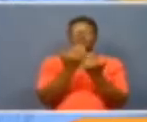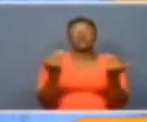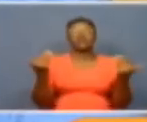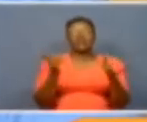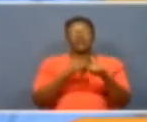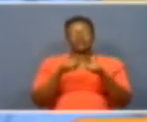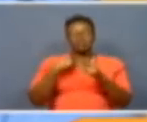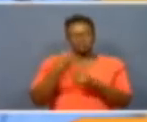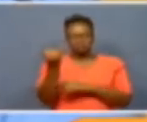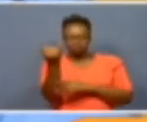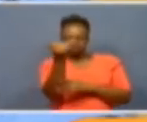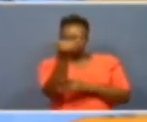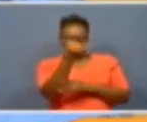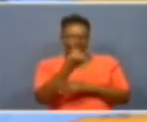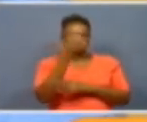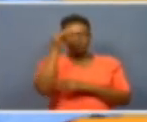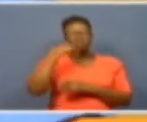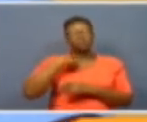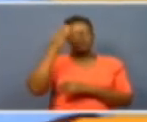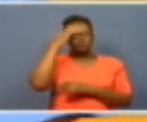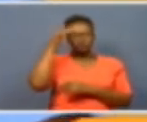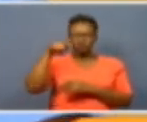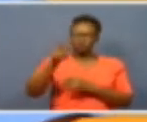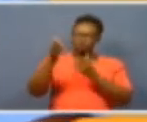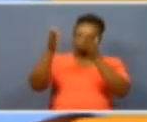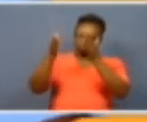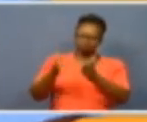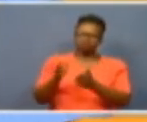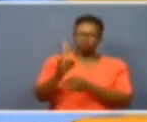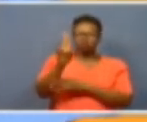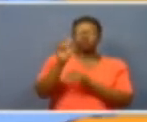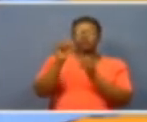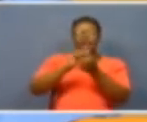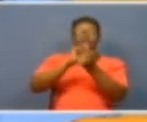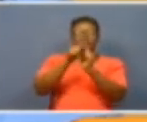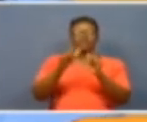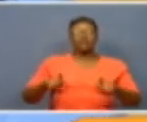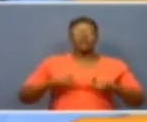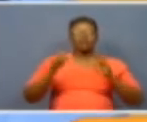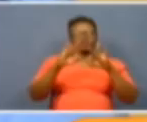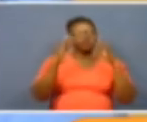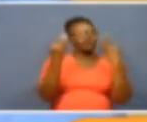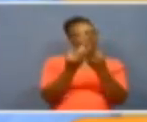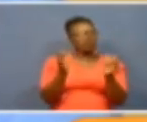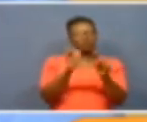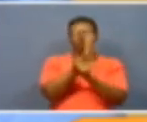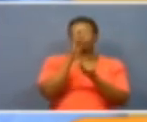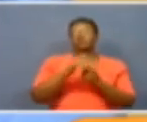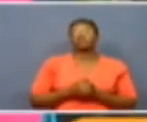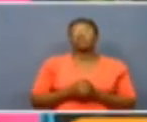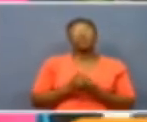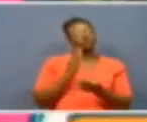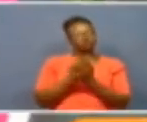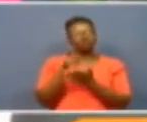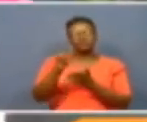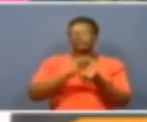him because I knew that he can change the life of our entire family. And he did.